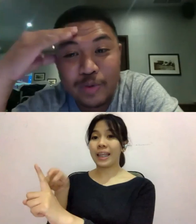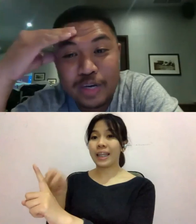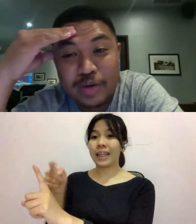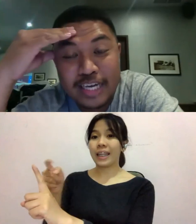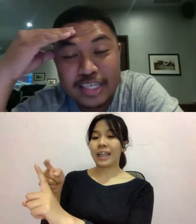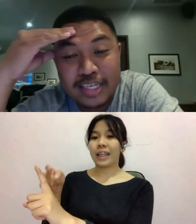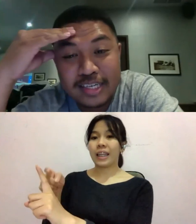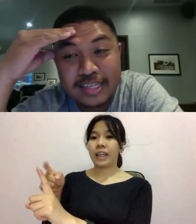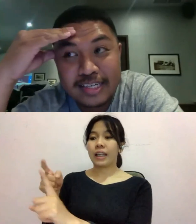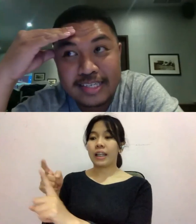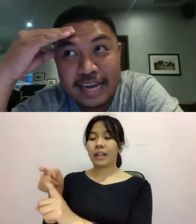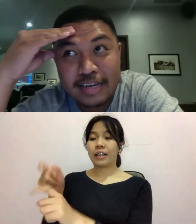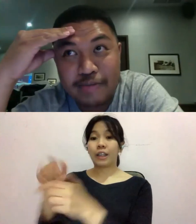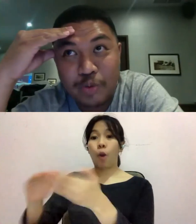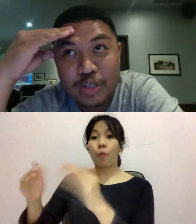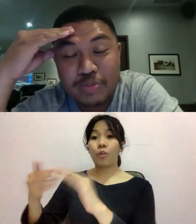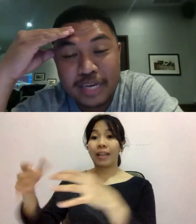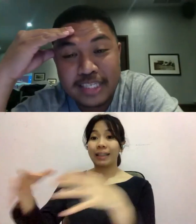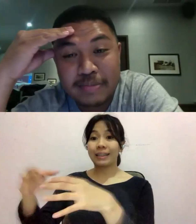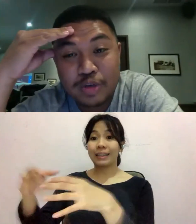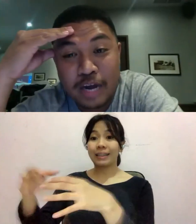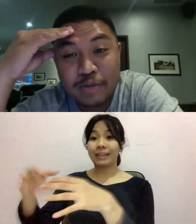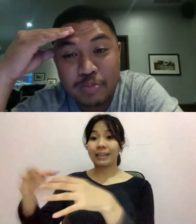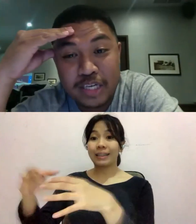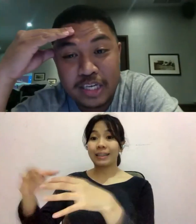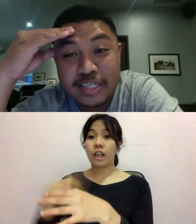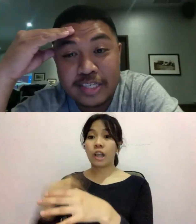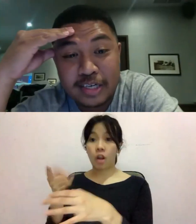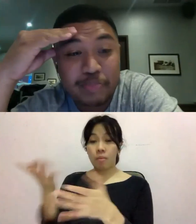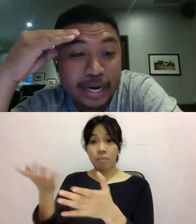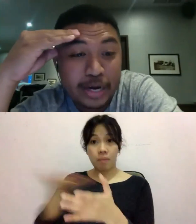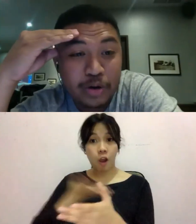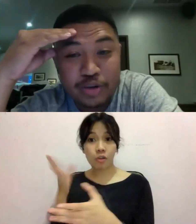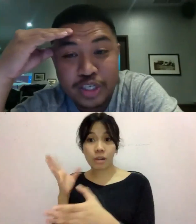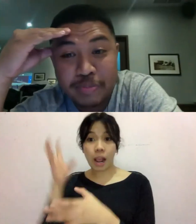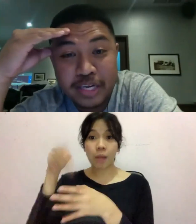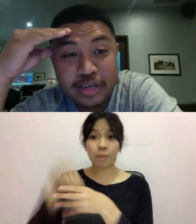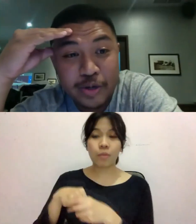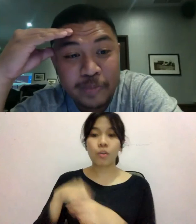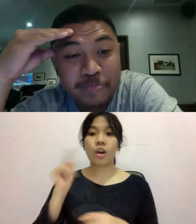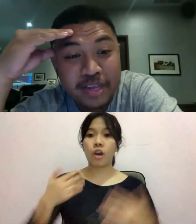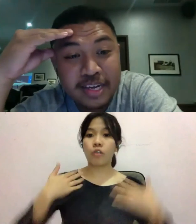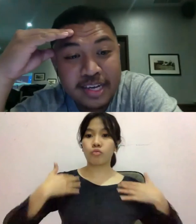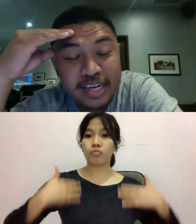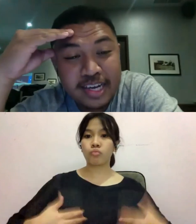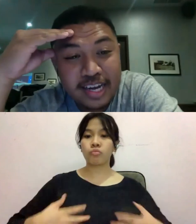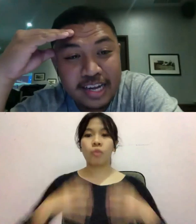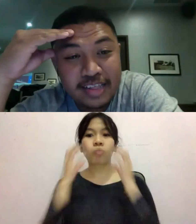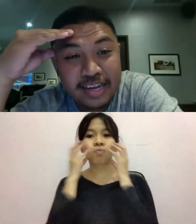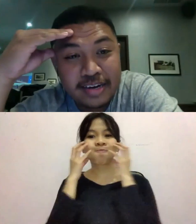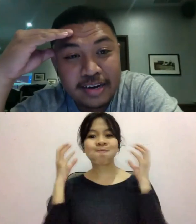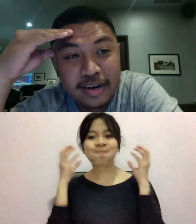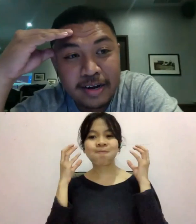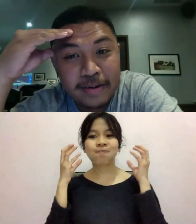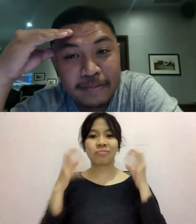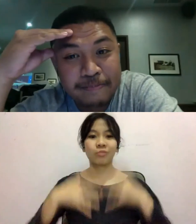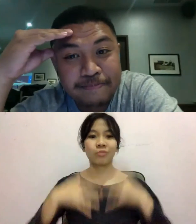the regulation is that if you want to be accepted, you have to be considered bear or chubby, you know. And